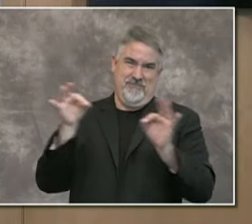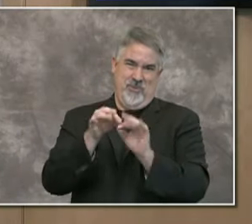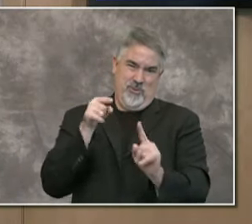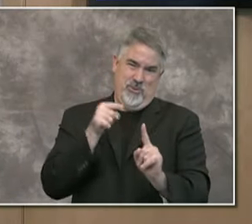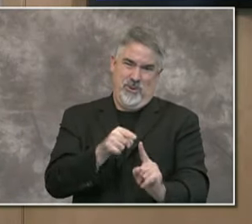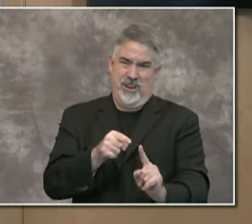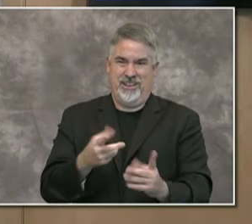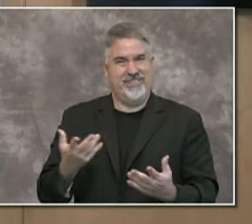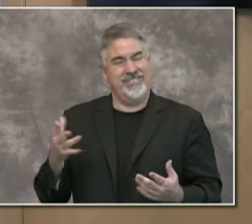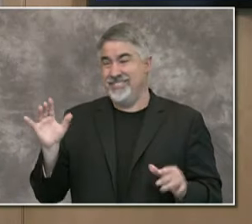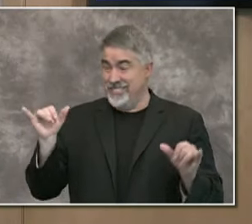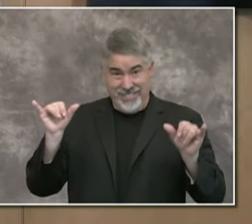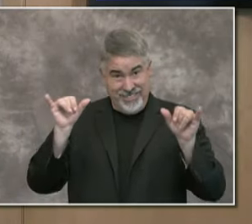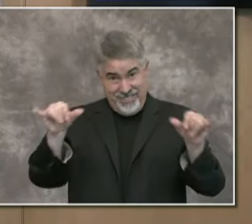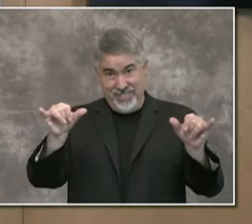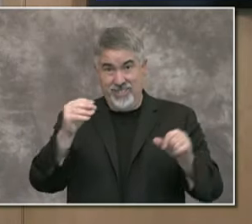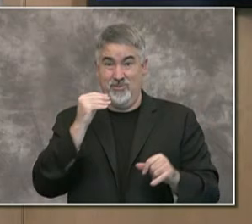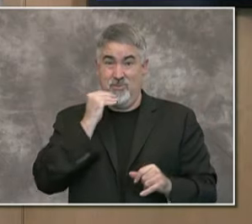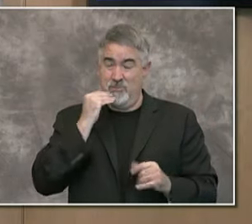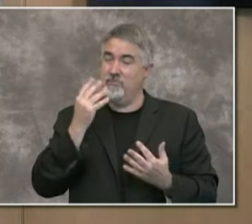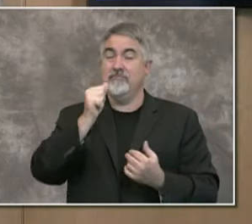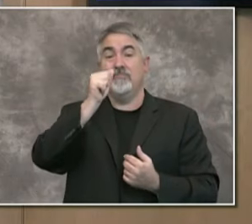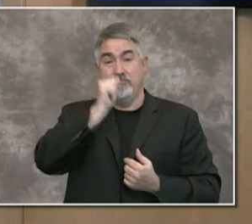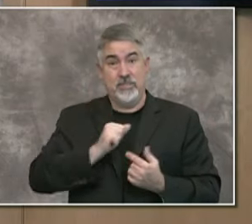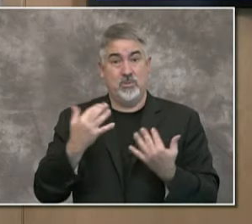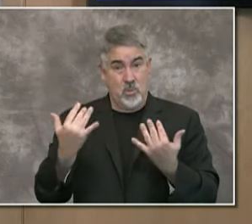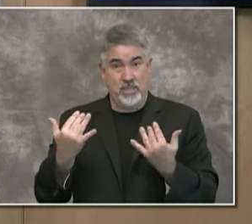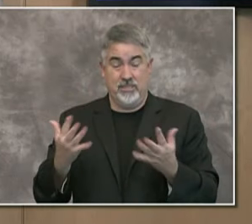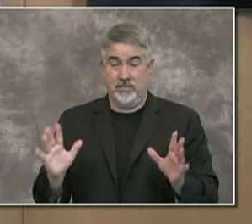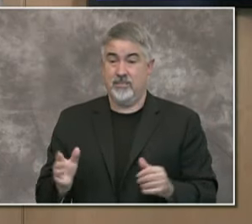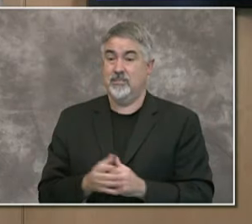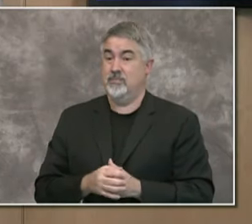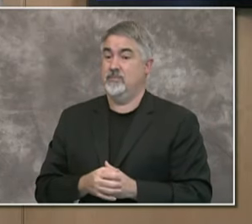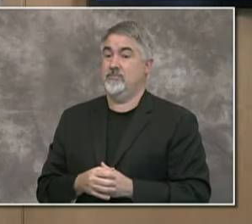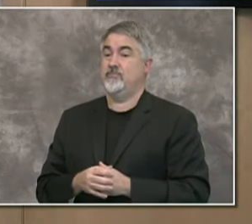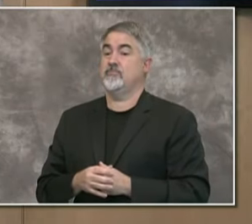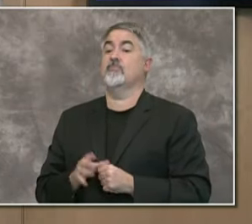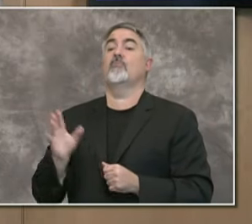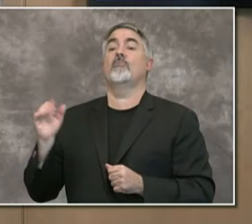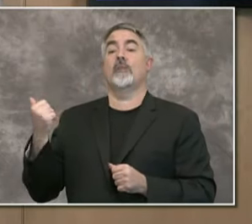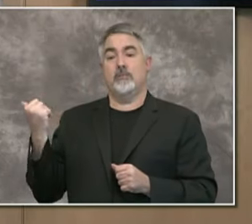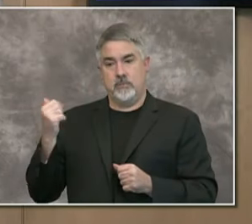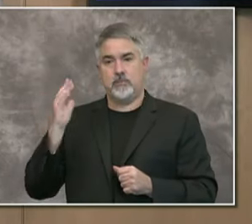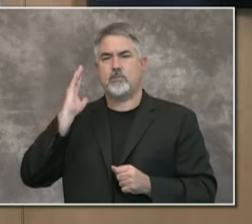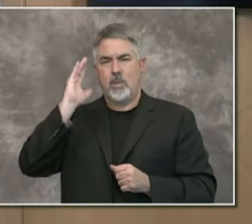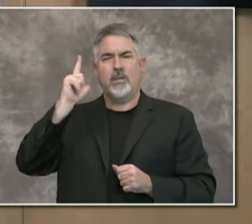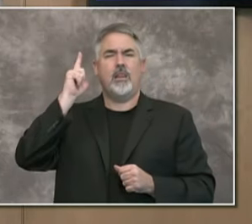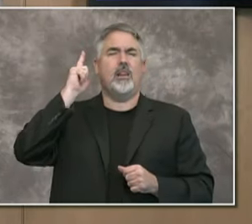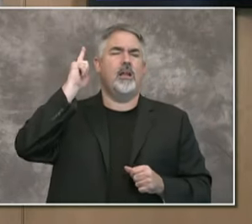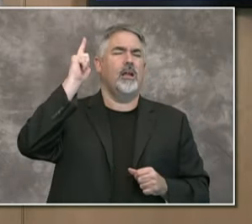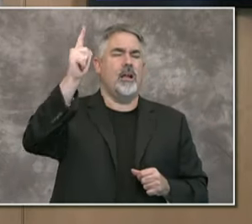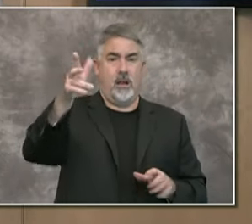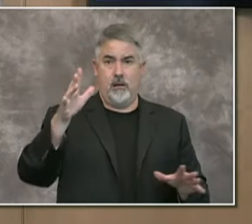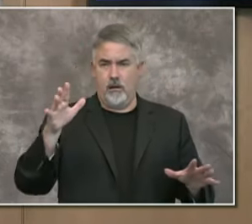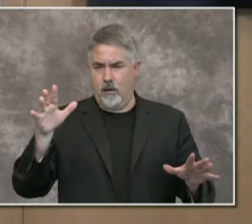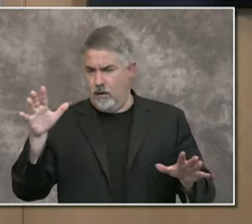seen would be undone. At such a point, of course, at some point in the future, we will come out of this.